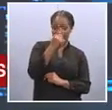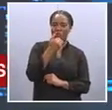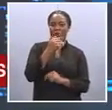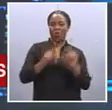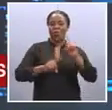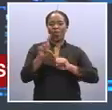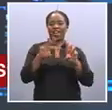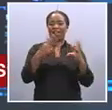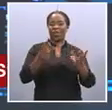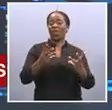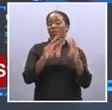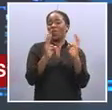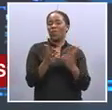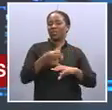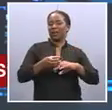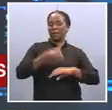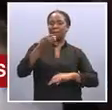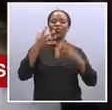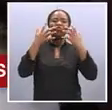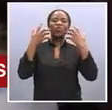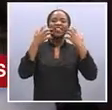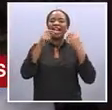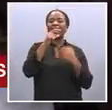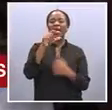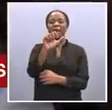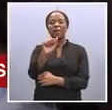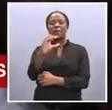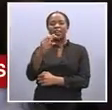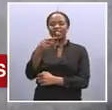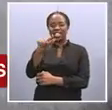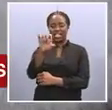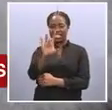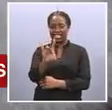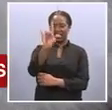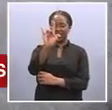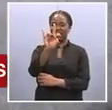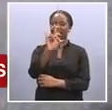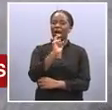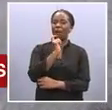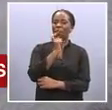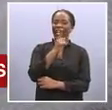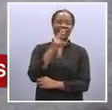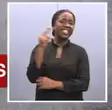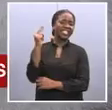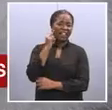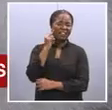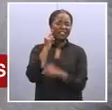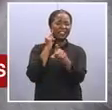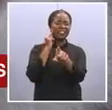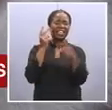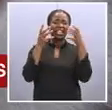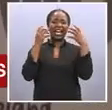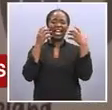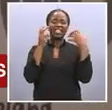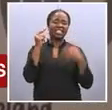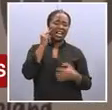this World Cup in Russia, a cat named Achilles has been chosen. The white feline is deaf and, like the soccer players taking